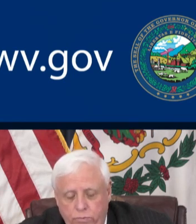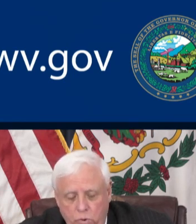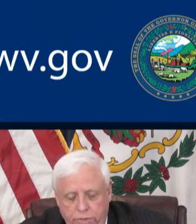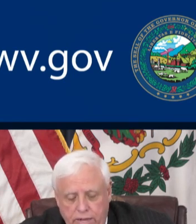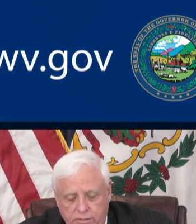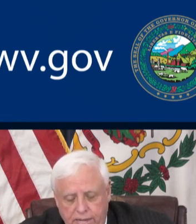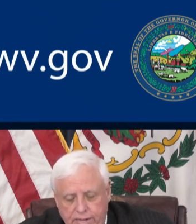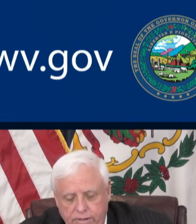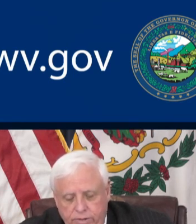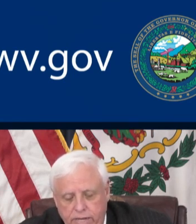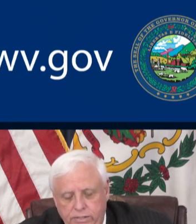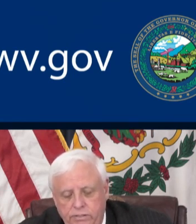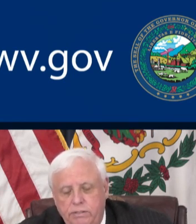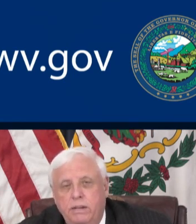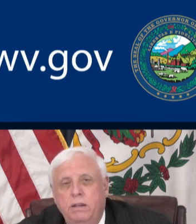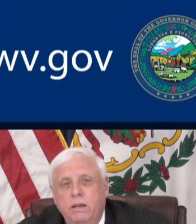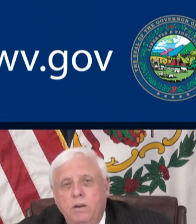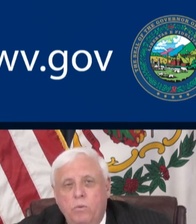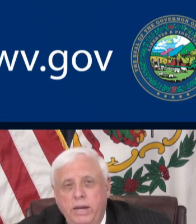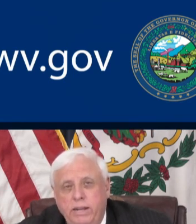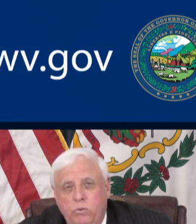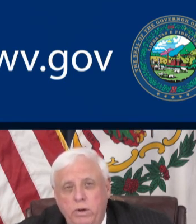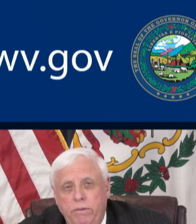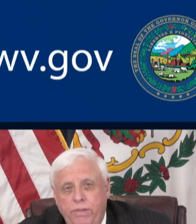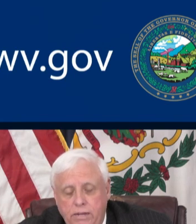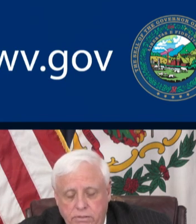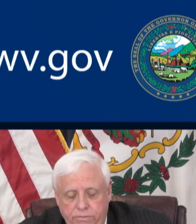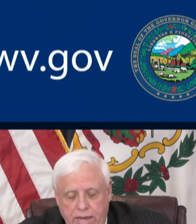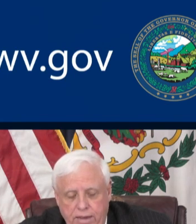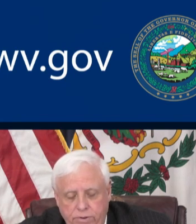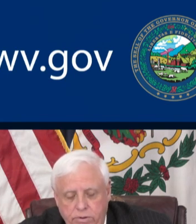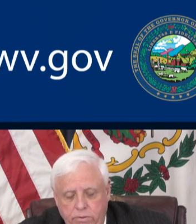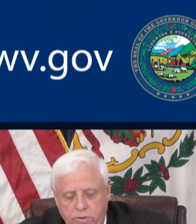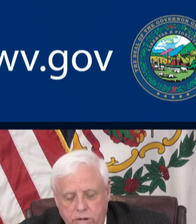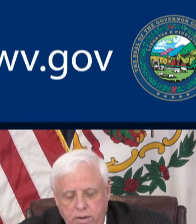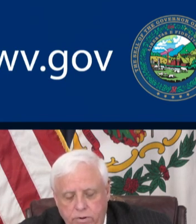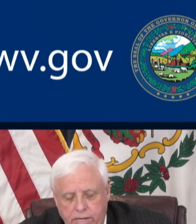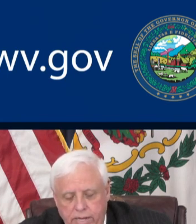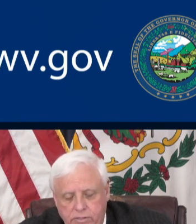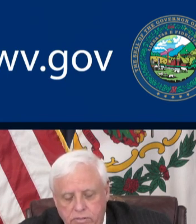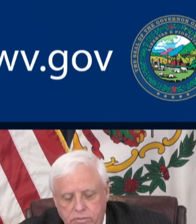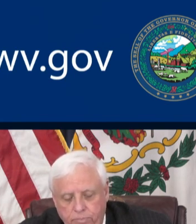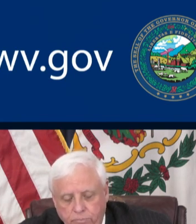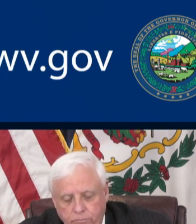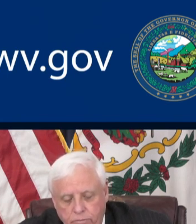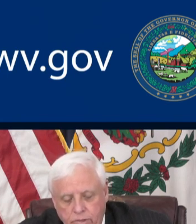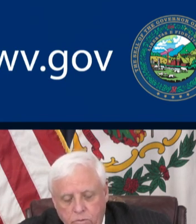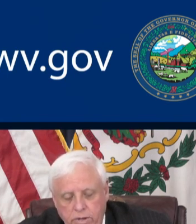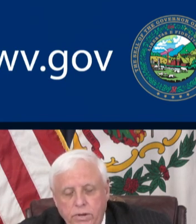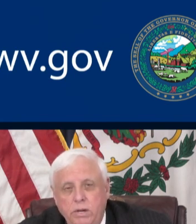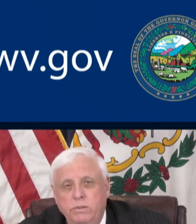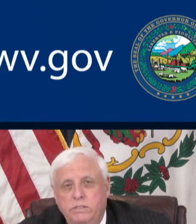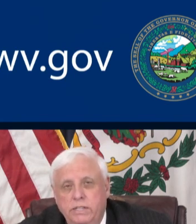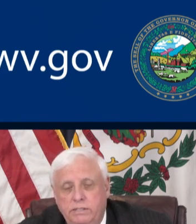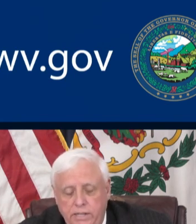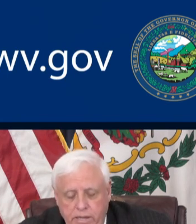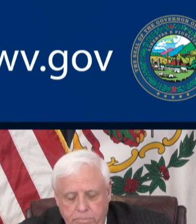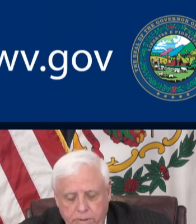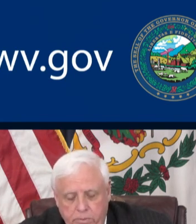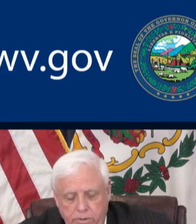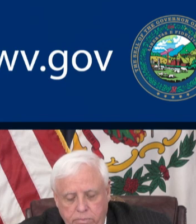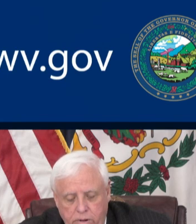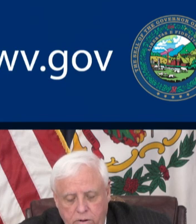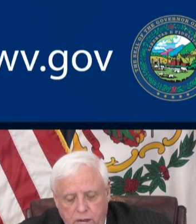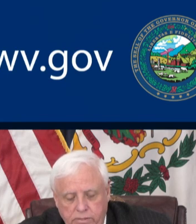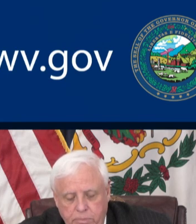over 4,000 active cases and right at 12,500 recovered cases. We have 168